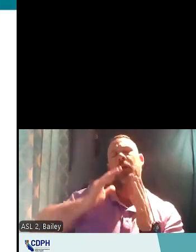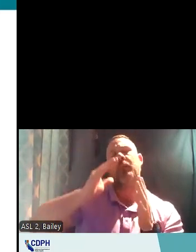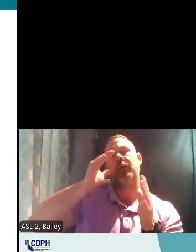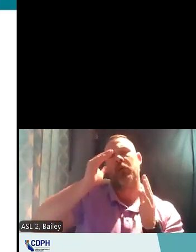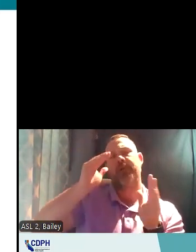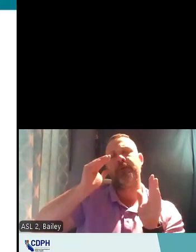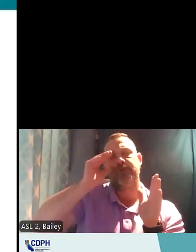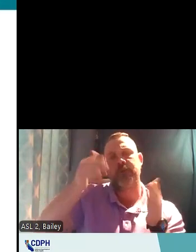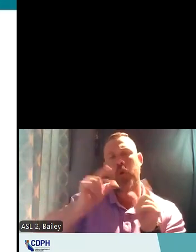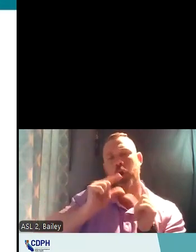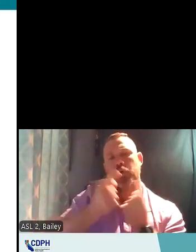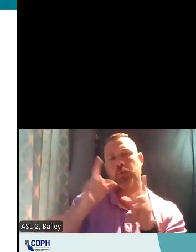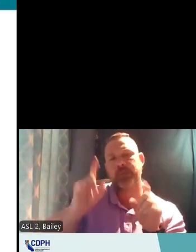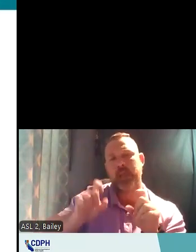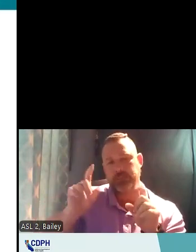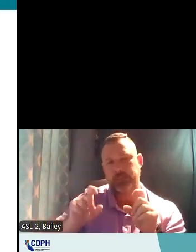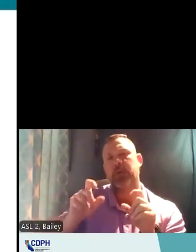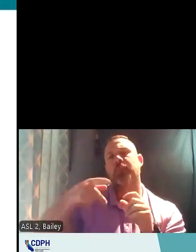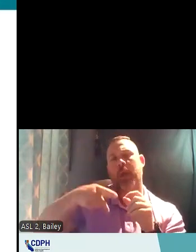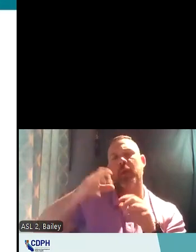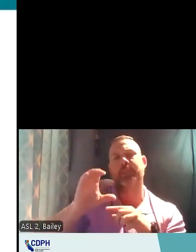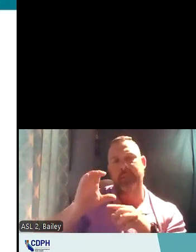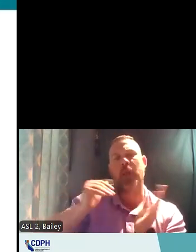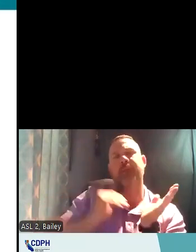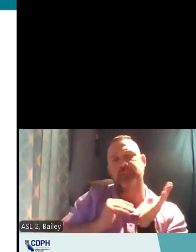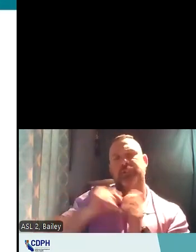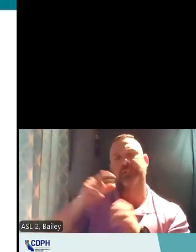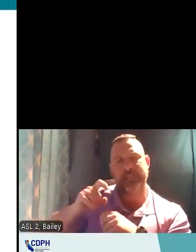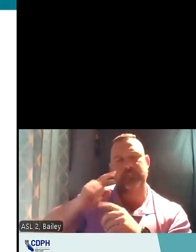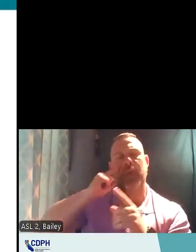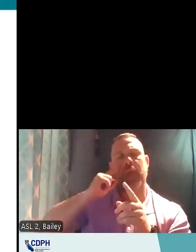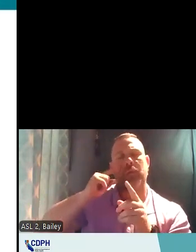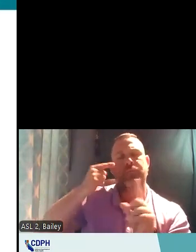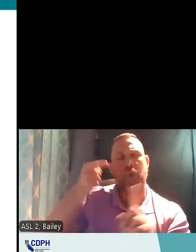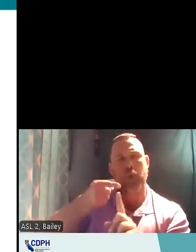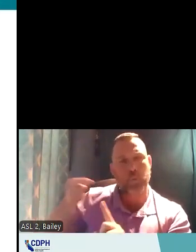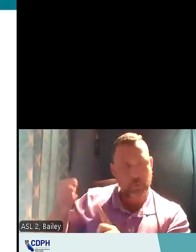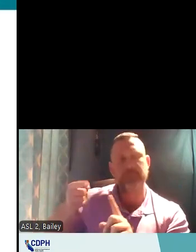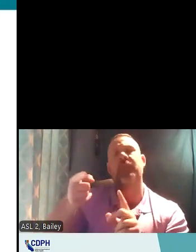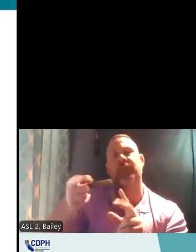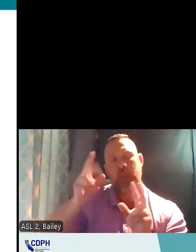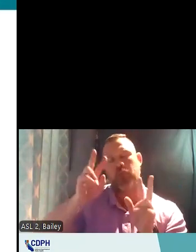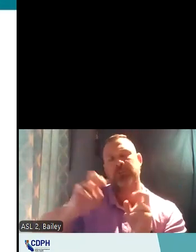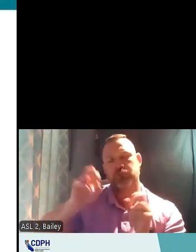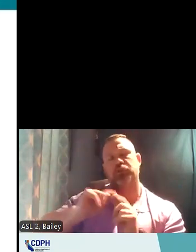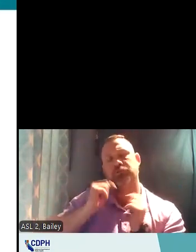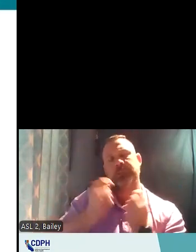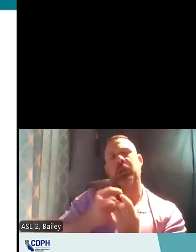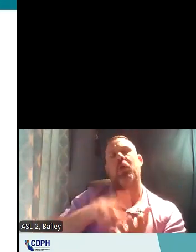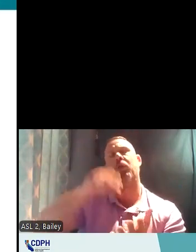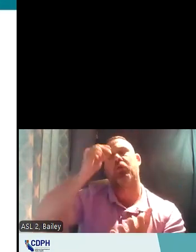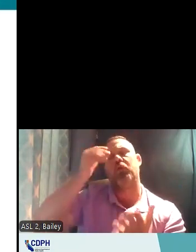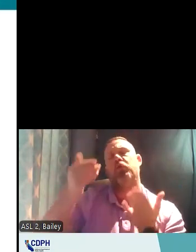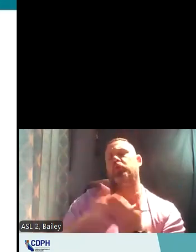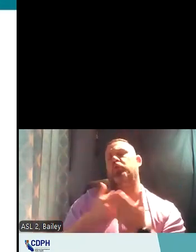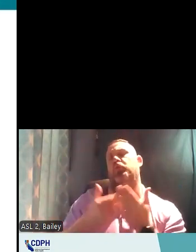on primary care physician needs and priorities, Dr. Barnes and her research team learned that a new